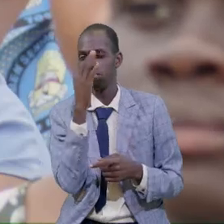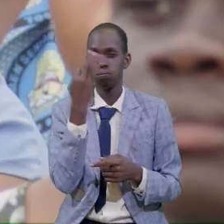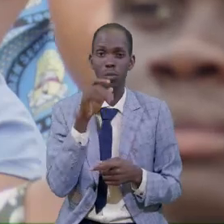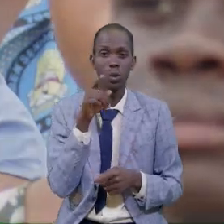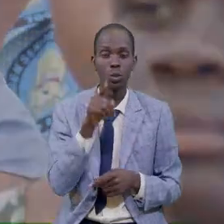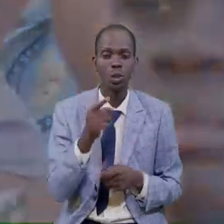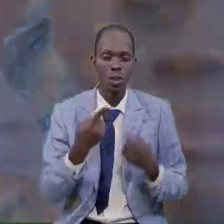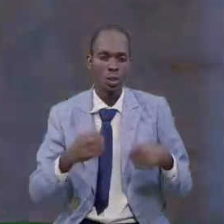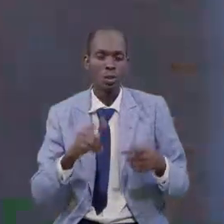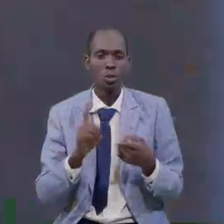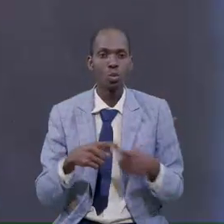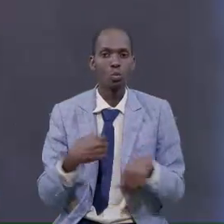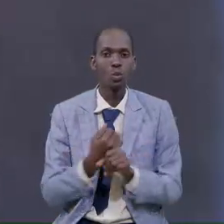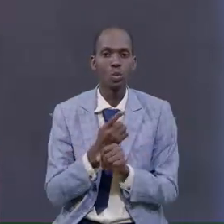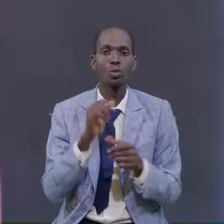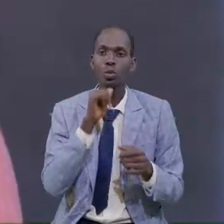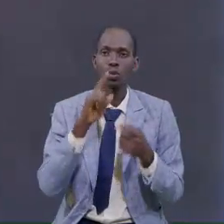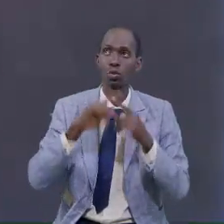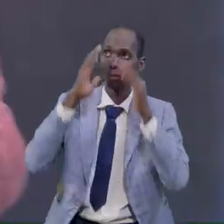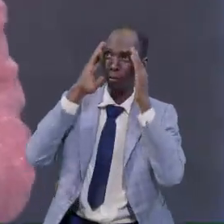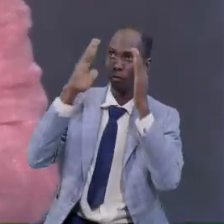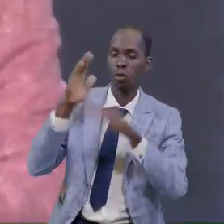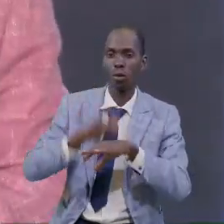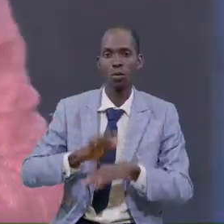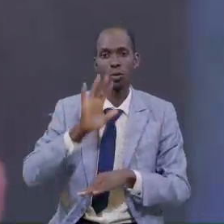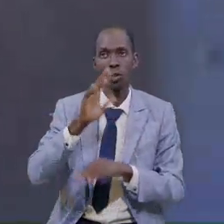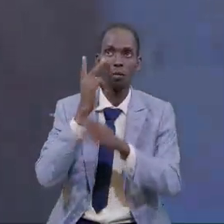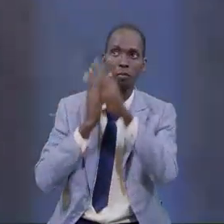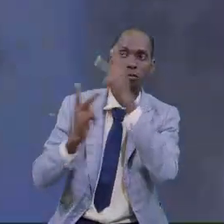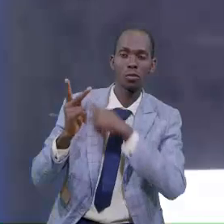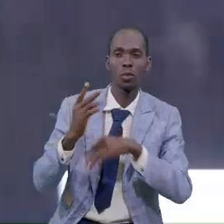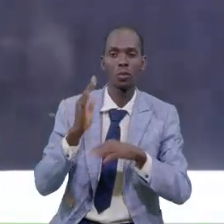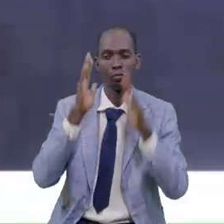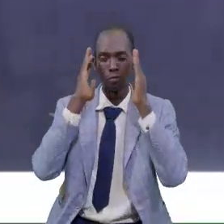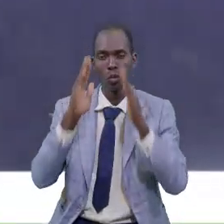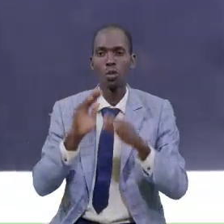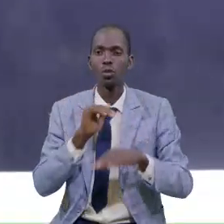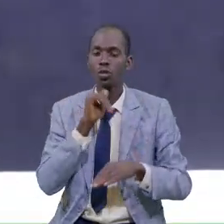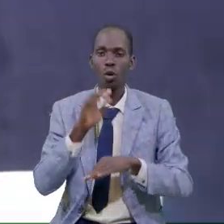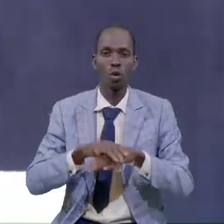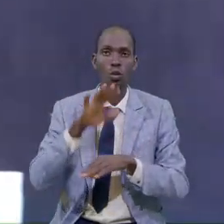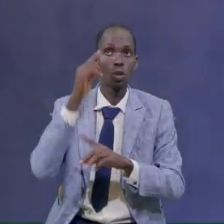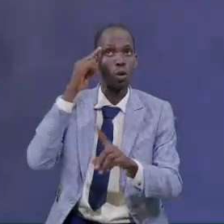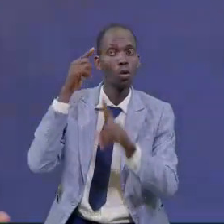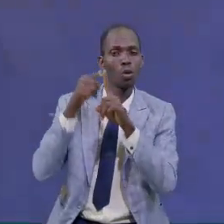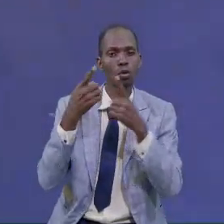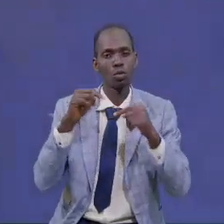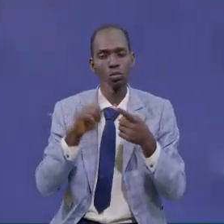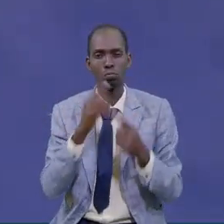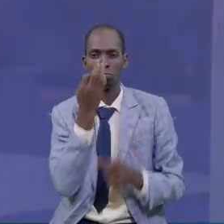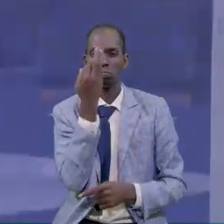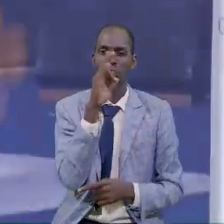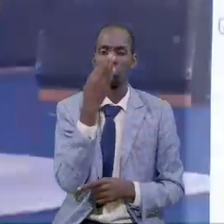our vision, from our goal. It shows us away from the good,